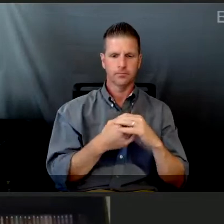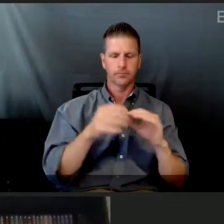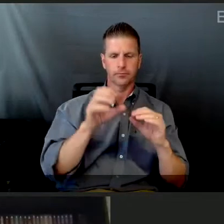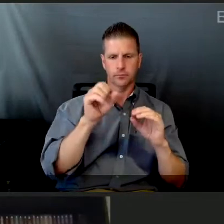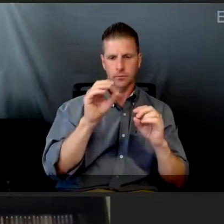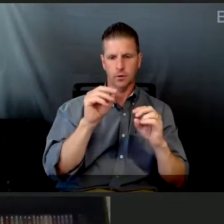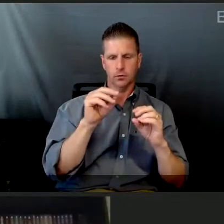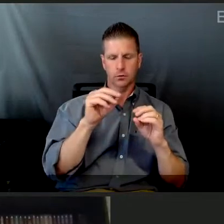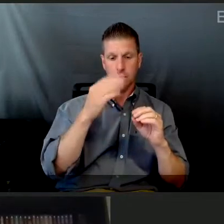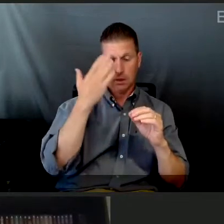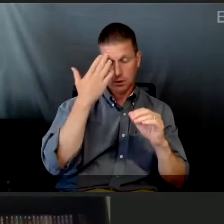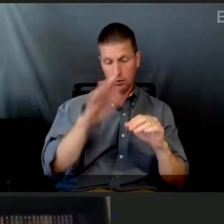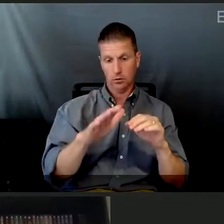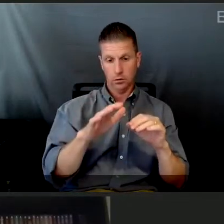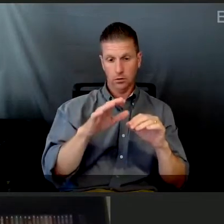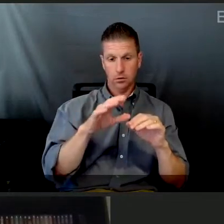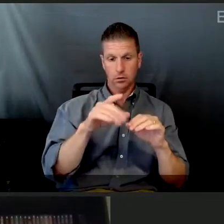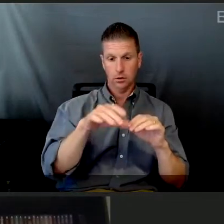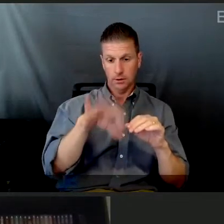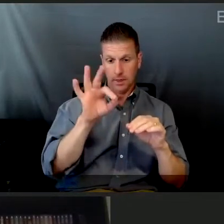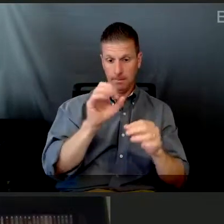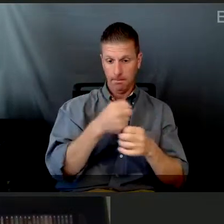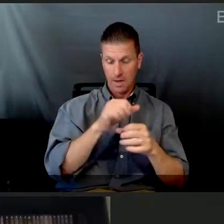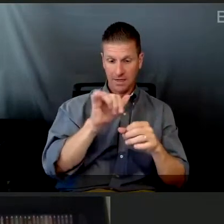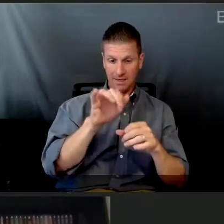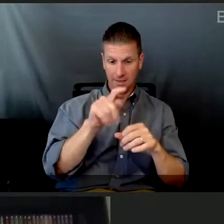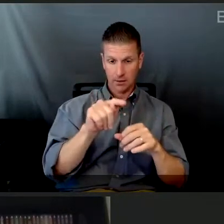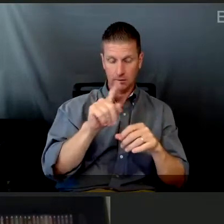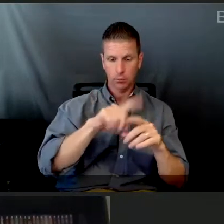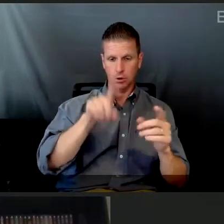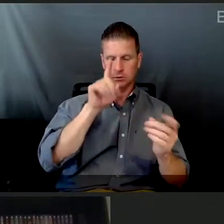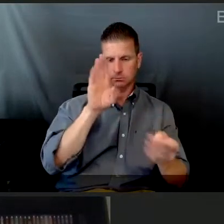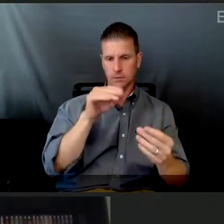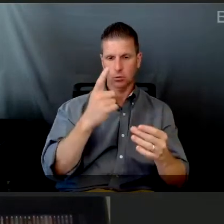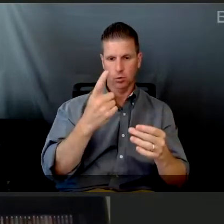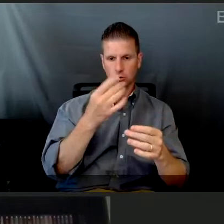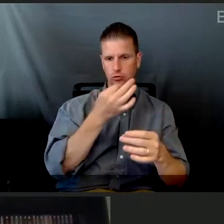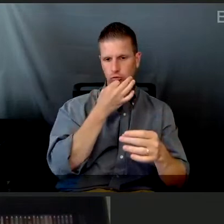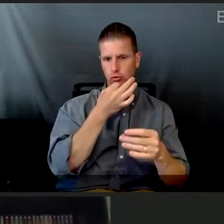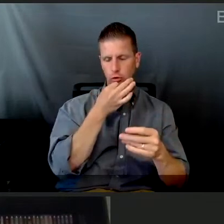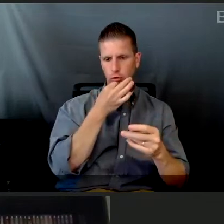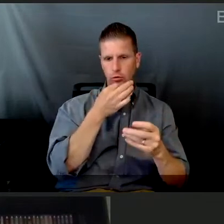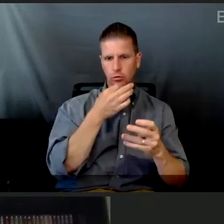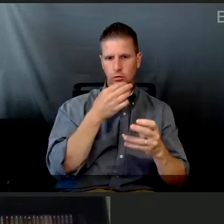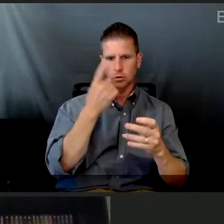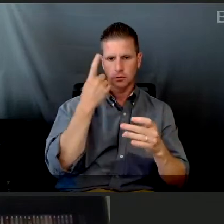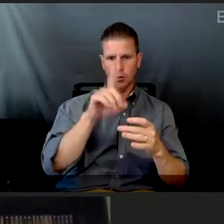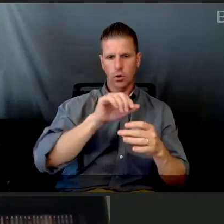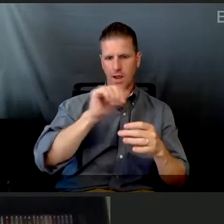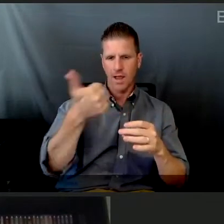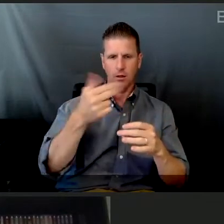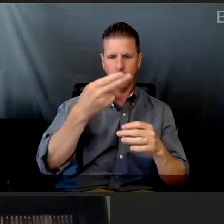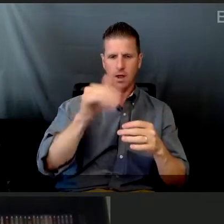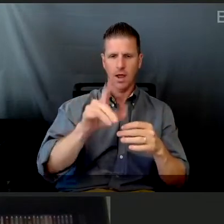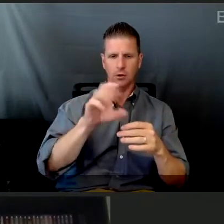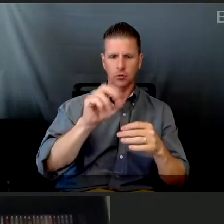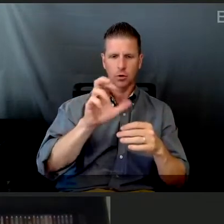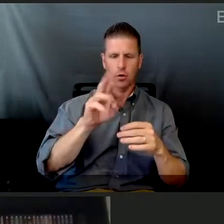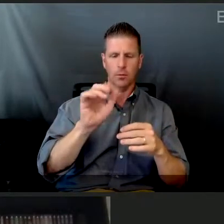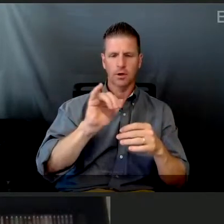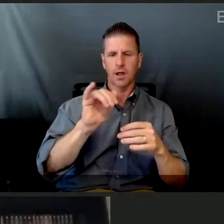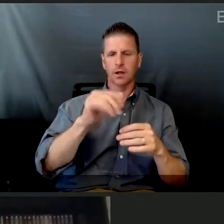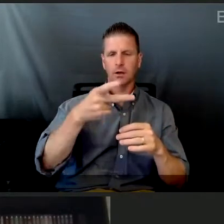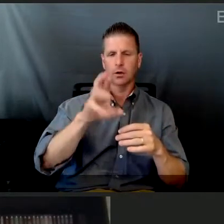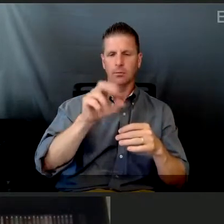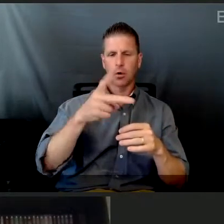I don't know if a detection has been made yet, but I expect one could be soon for other hydrocarbons like propane,